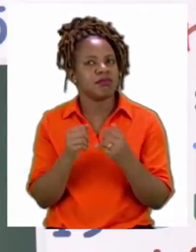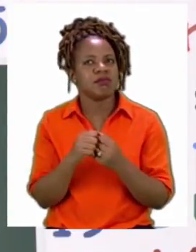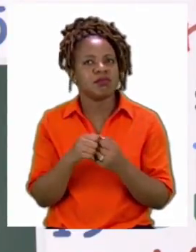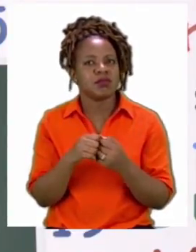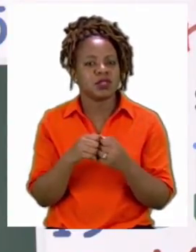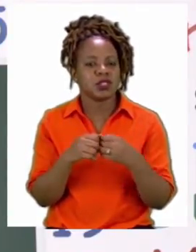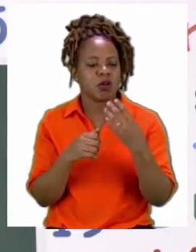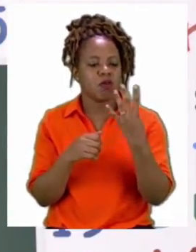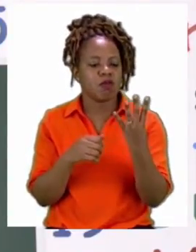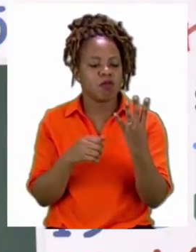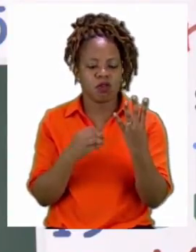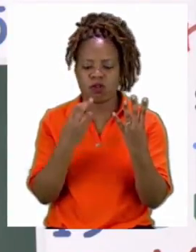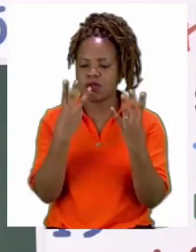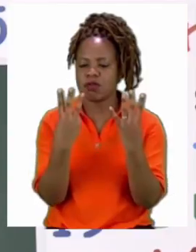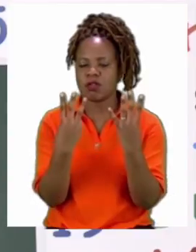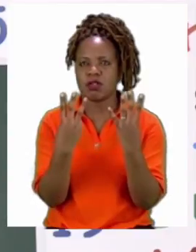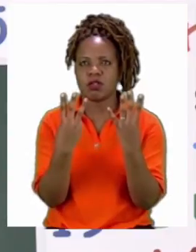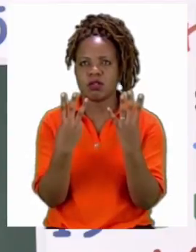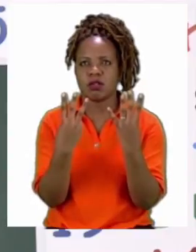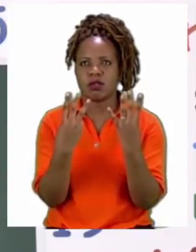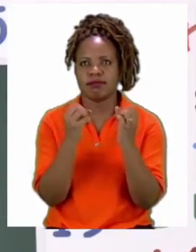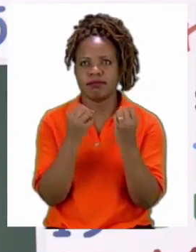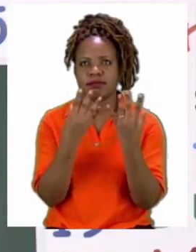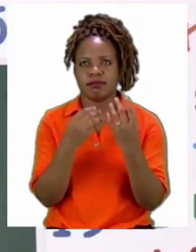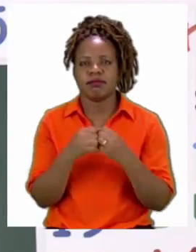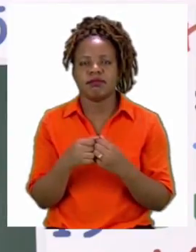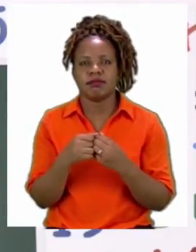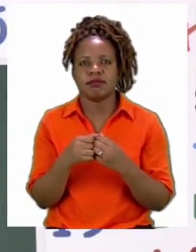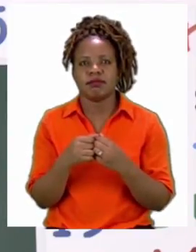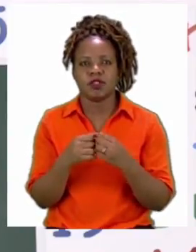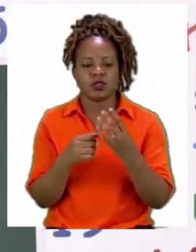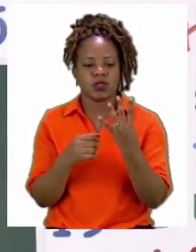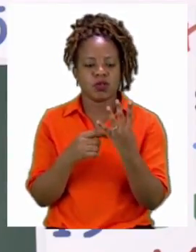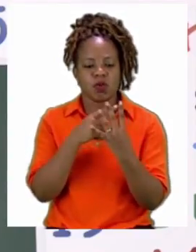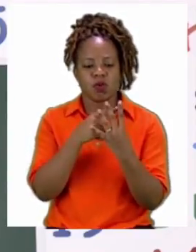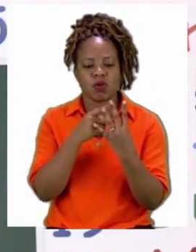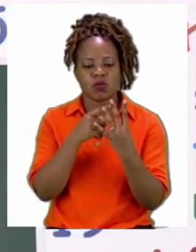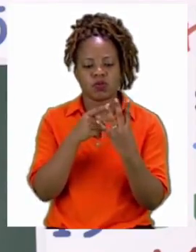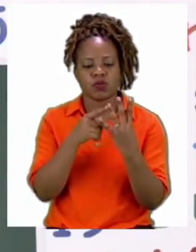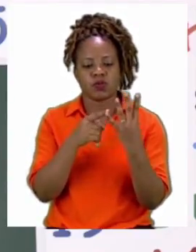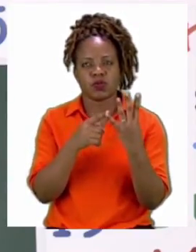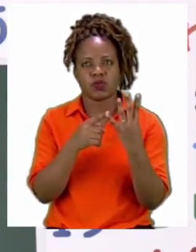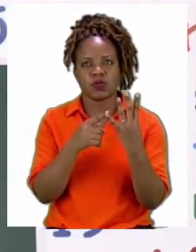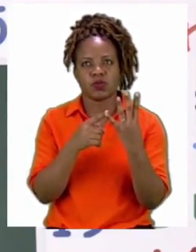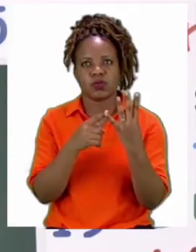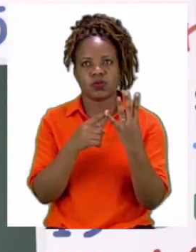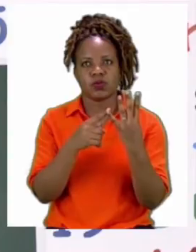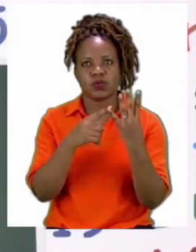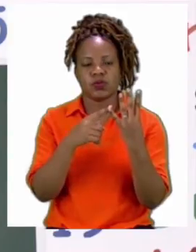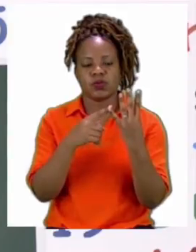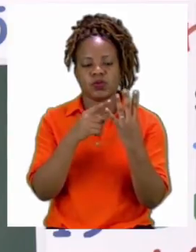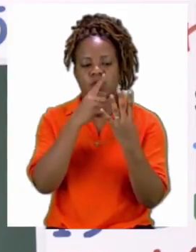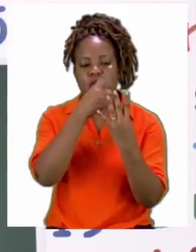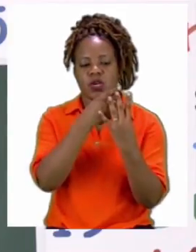side and 3 on the other. So let us count. 1, 2, 3, 4, 5,